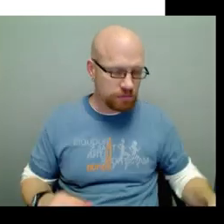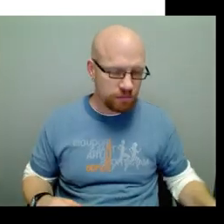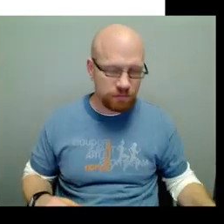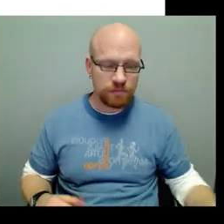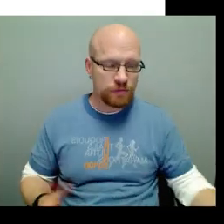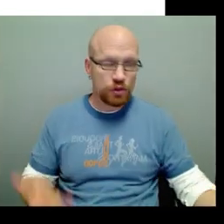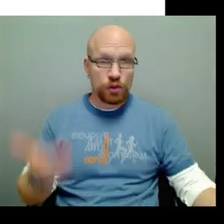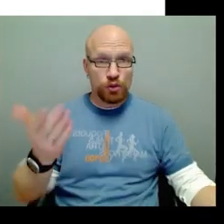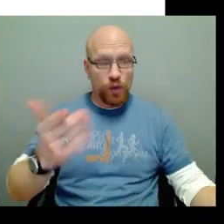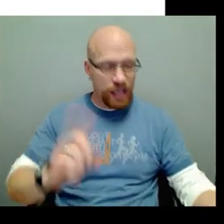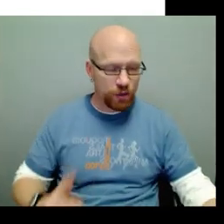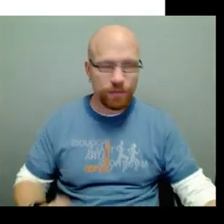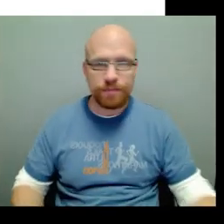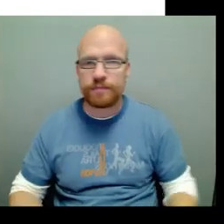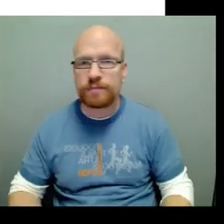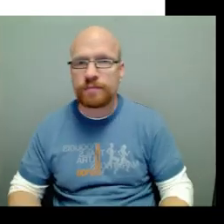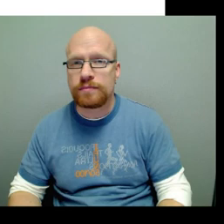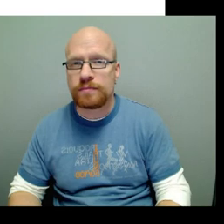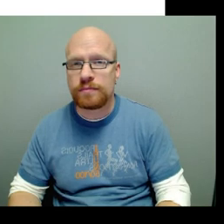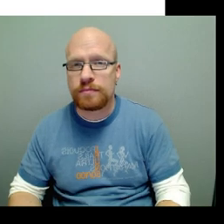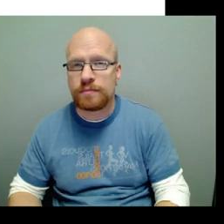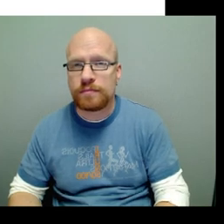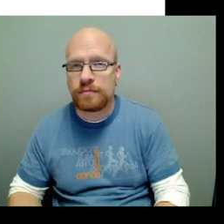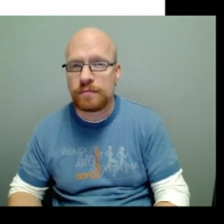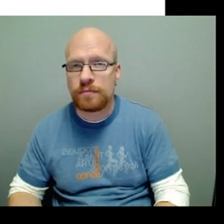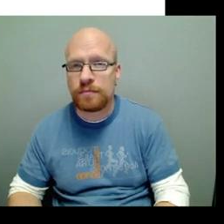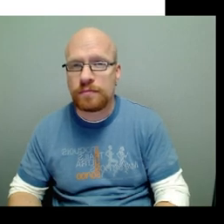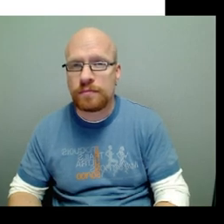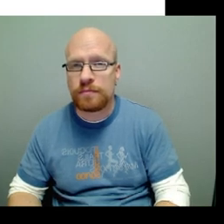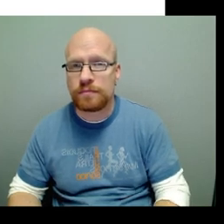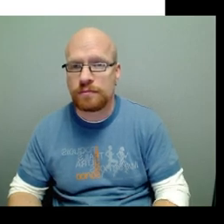equation. So here,